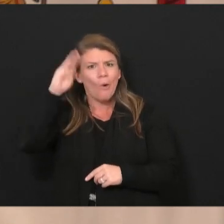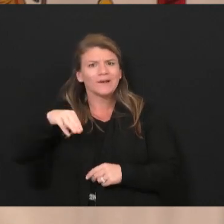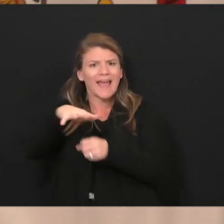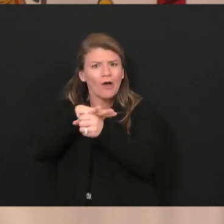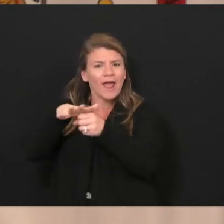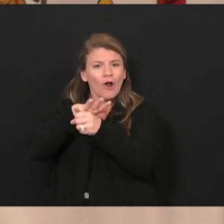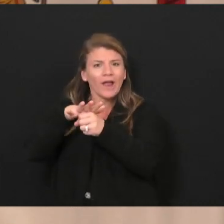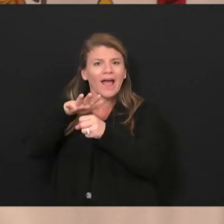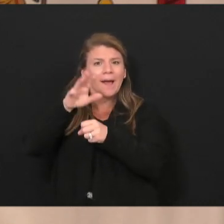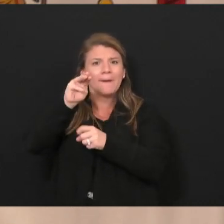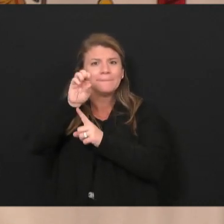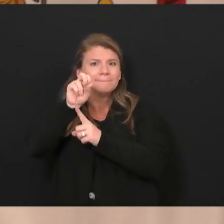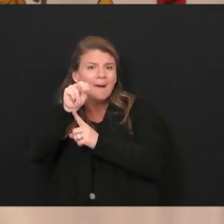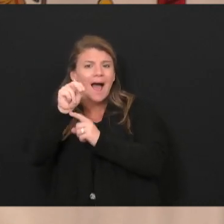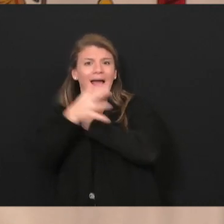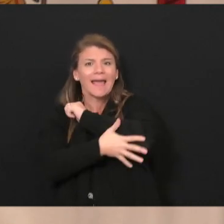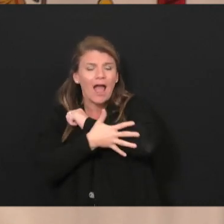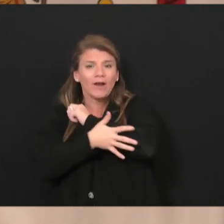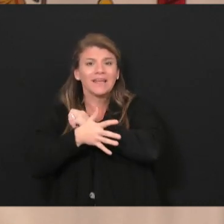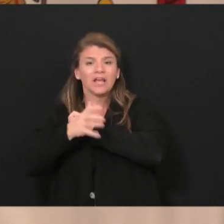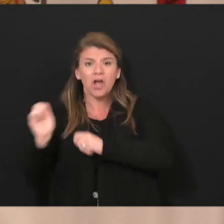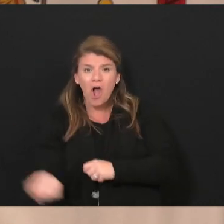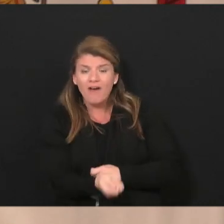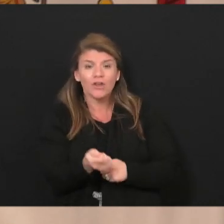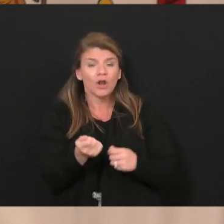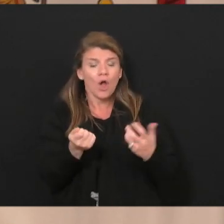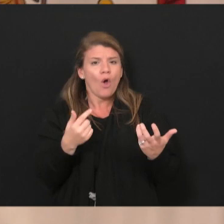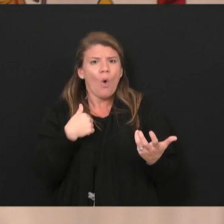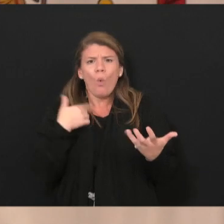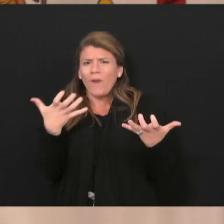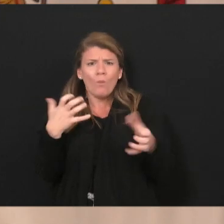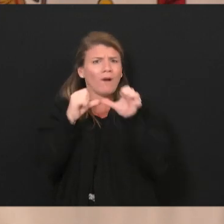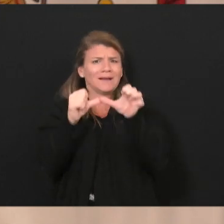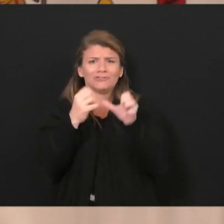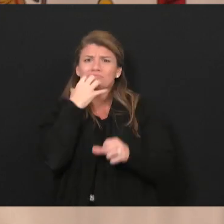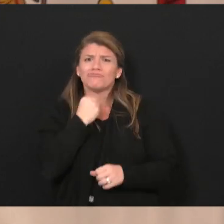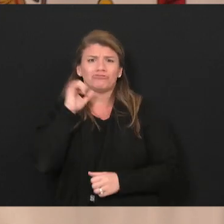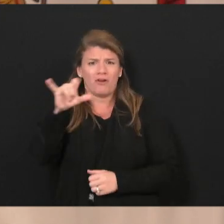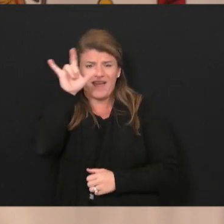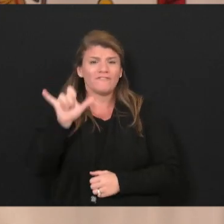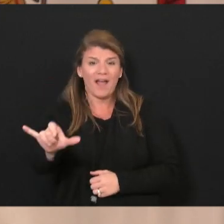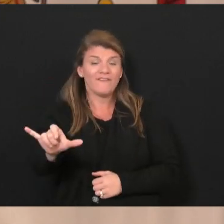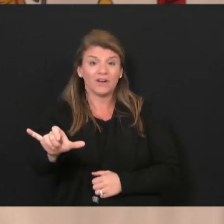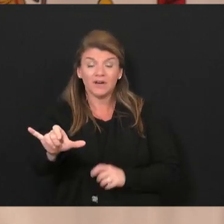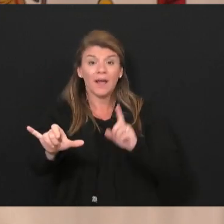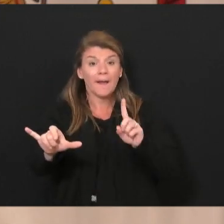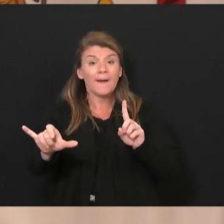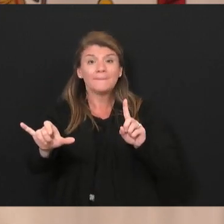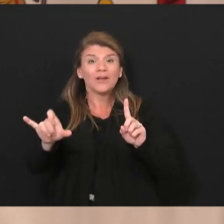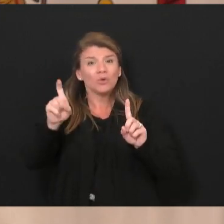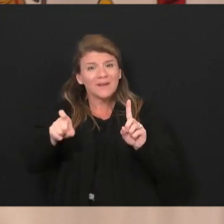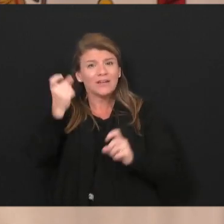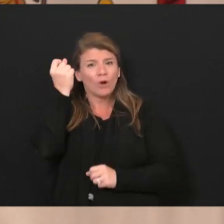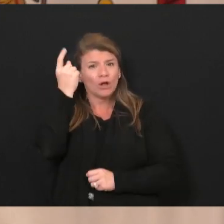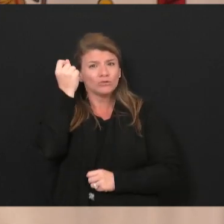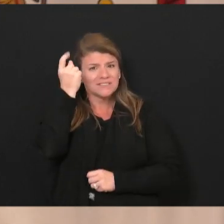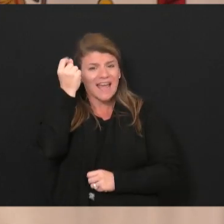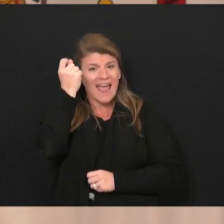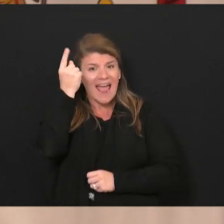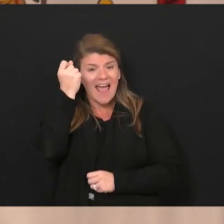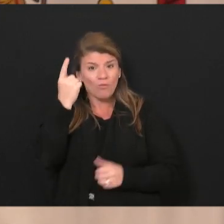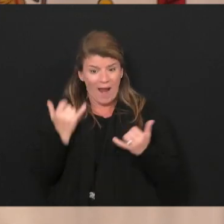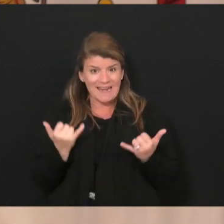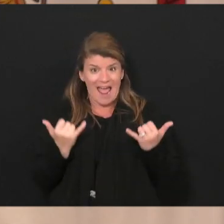all of that we want to preserve forever. But we just got to understand that from